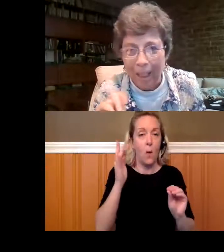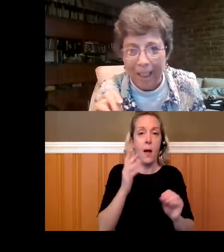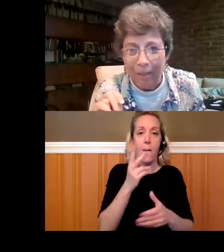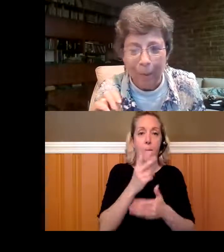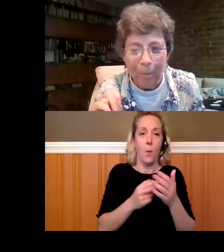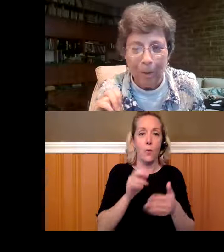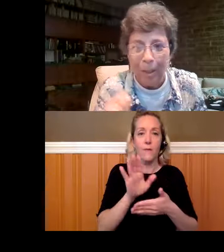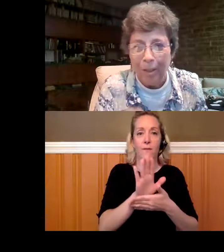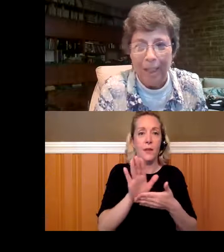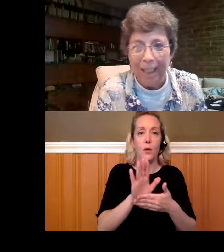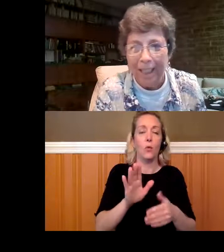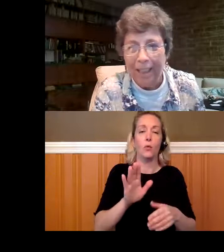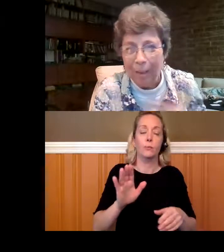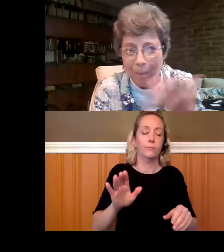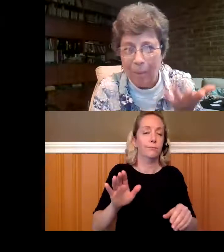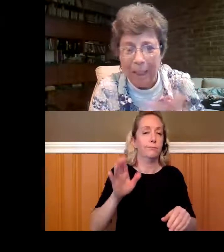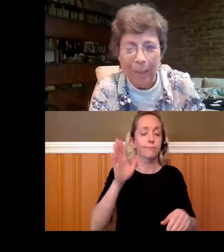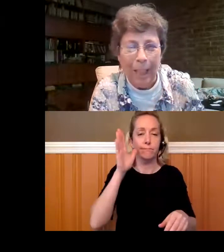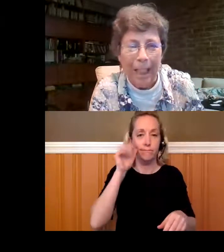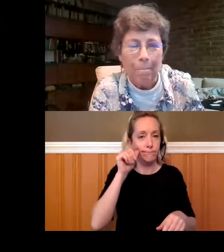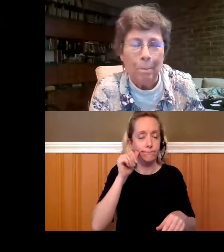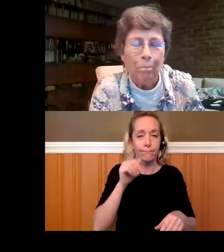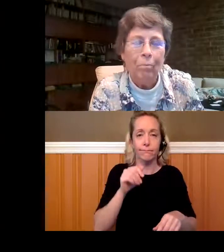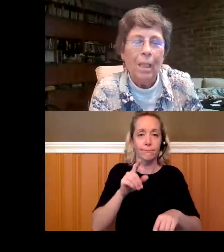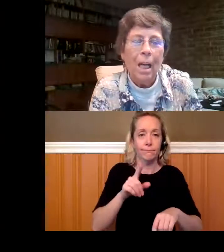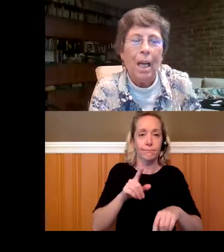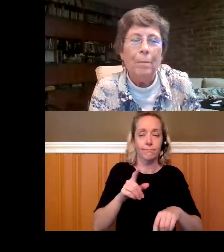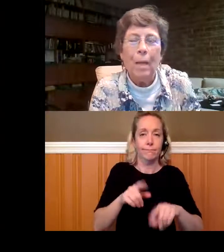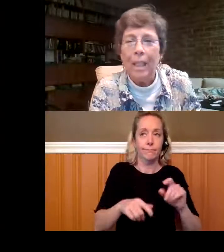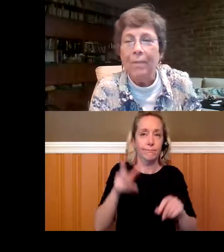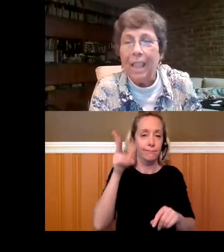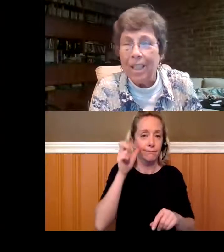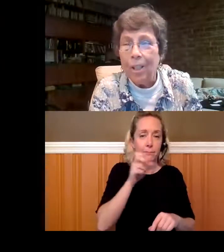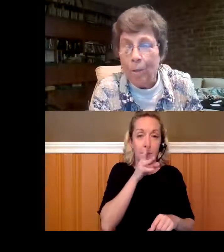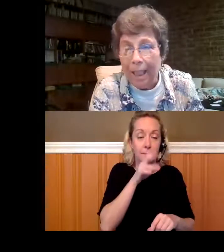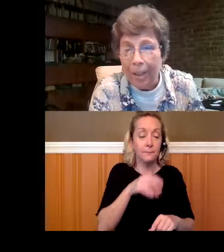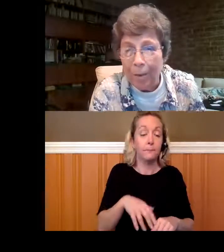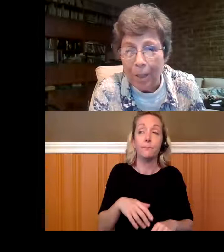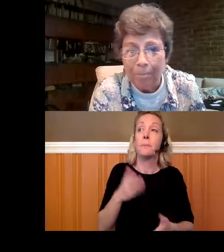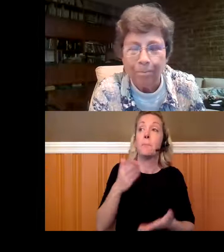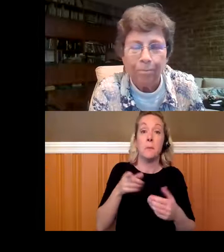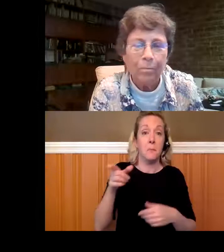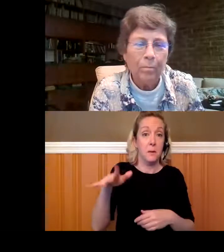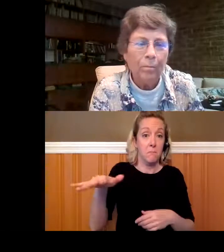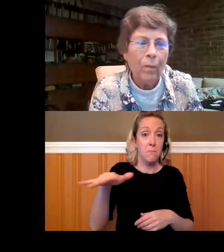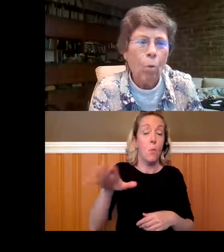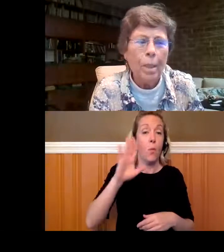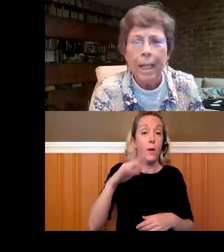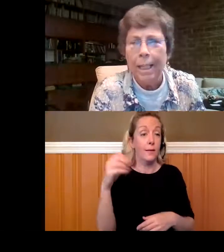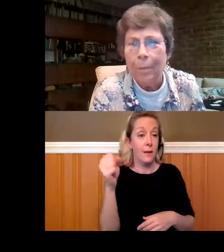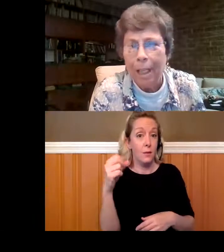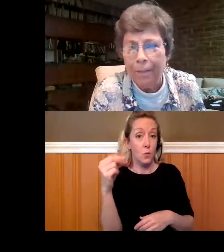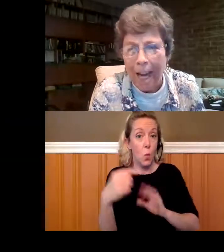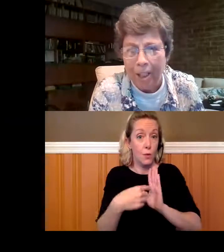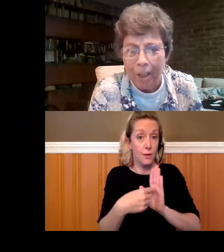to understand the public speaking. And maybe giving yes, no signals or taking some kind of